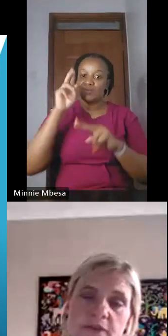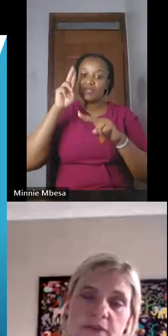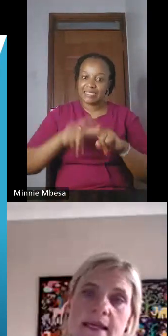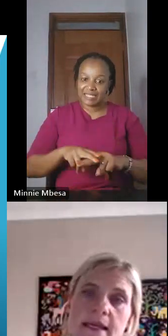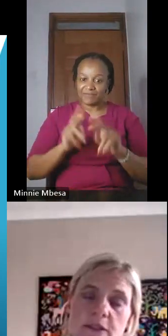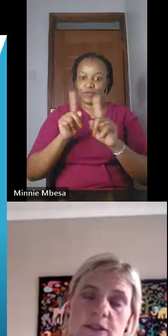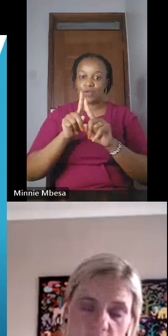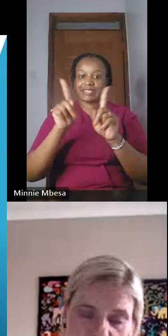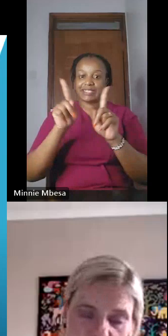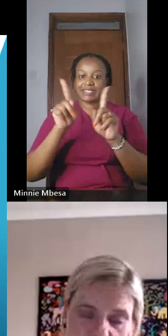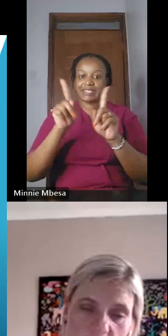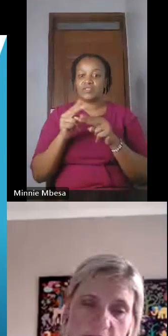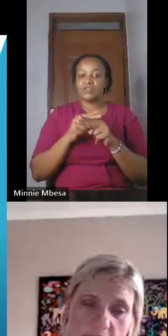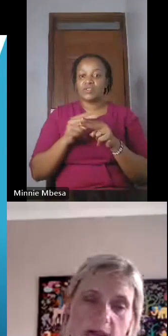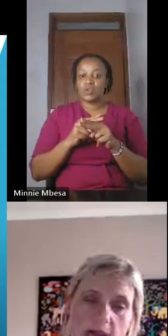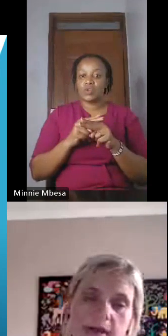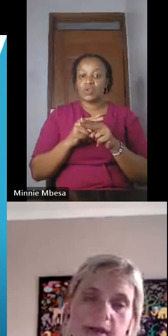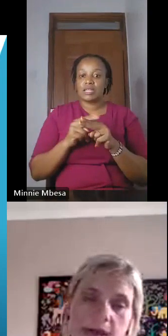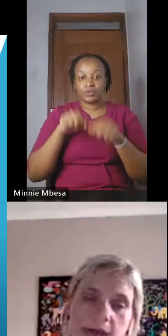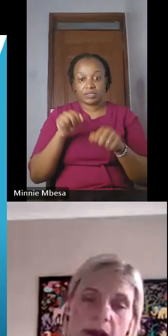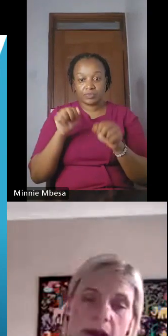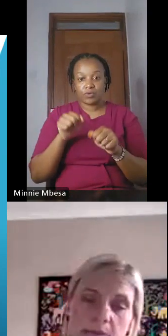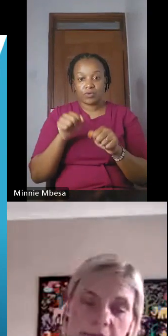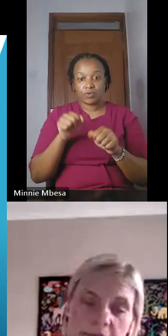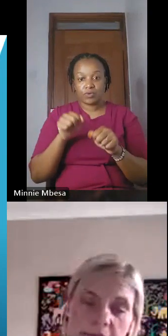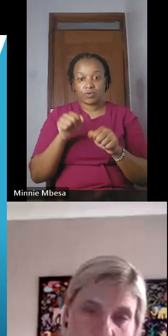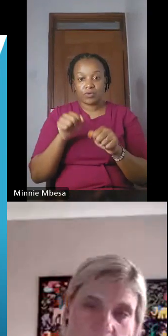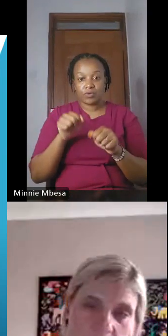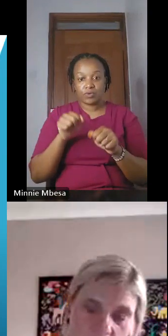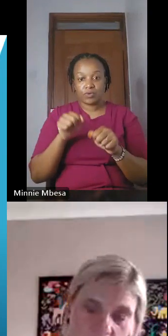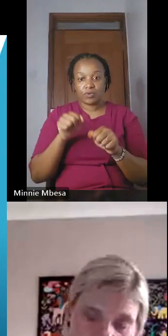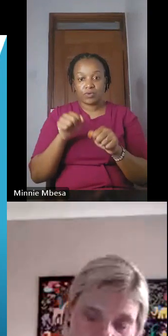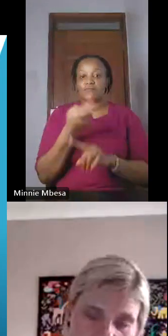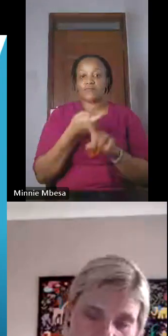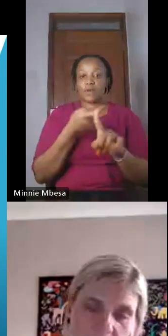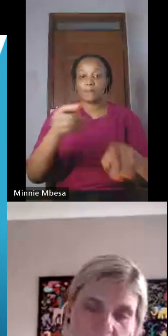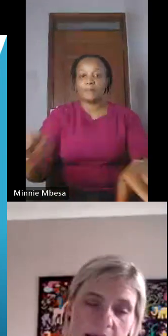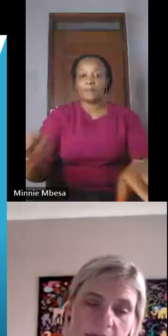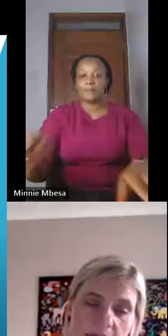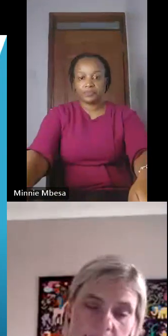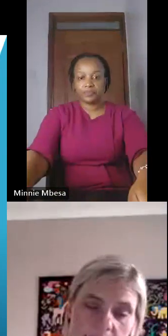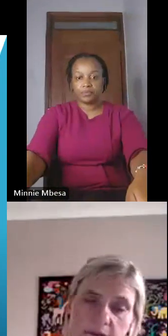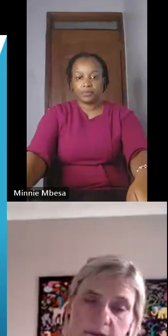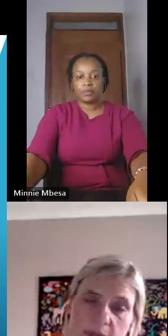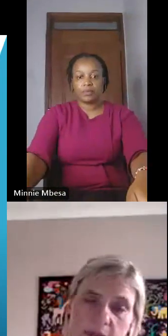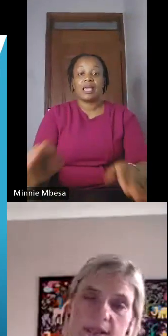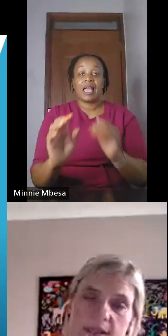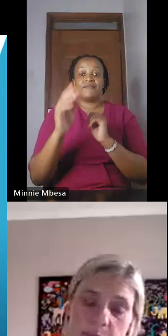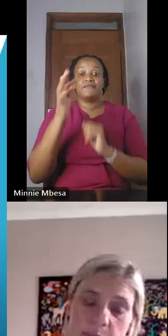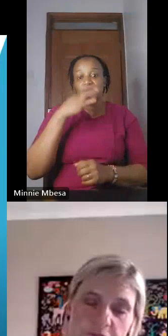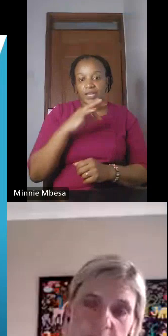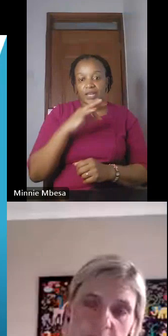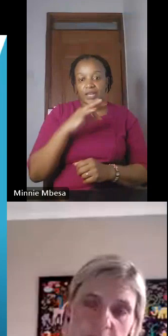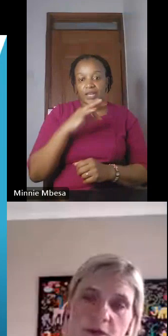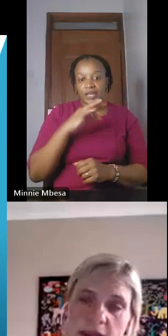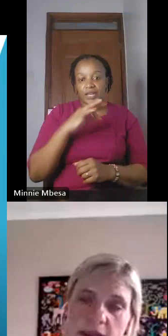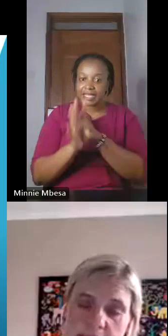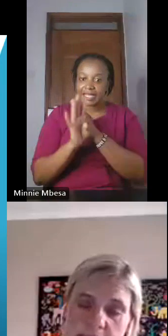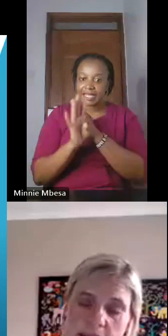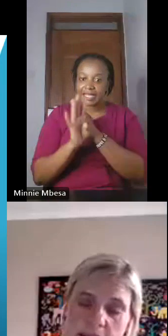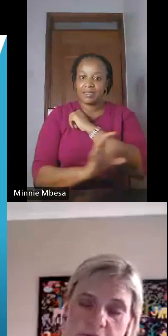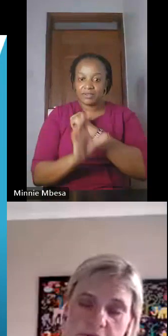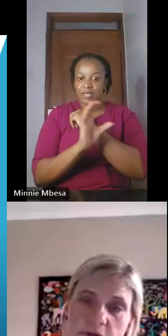because you are from a francophone country, and I know that Rwanda is both